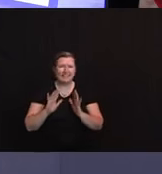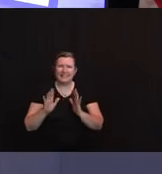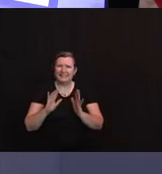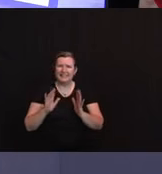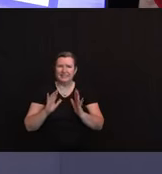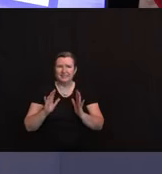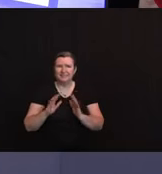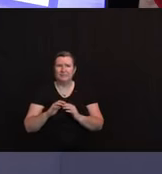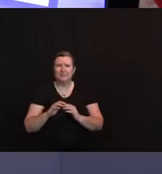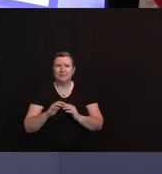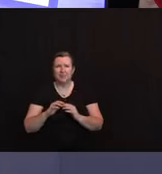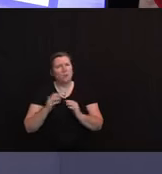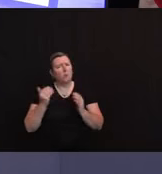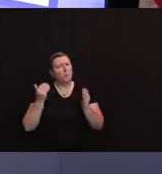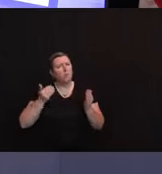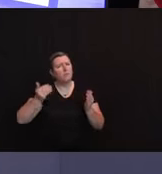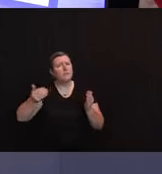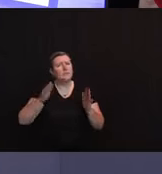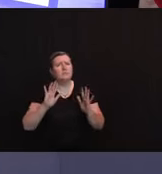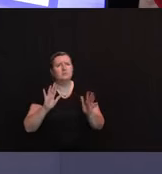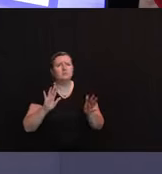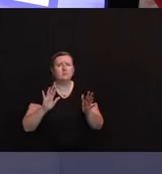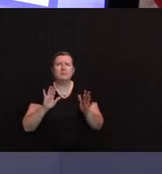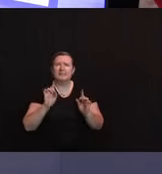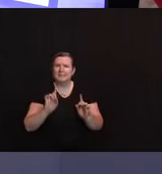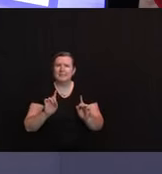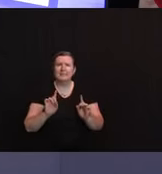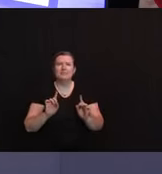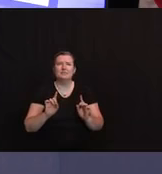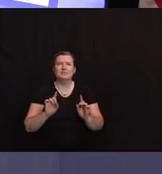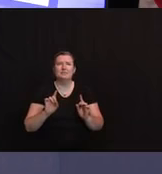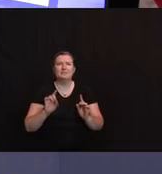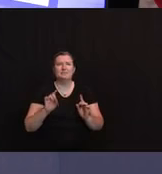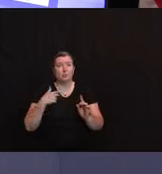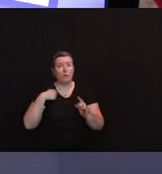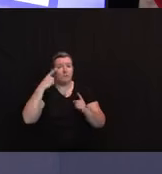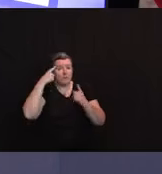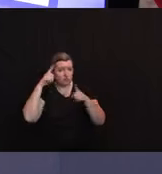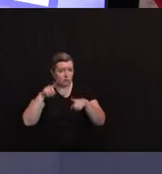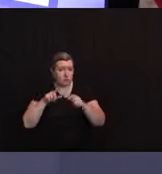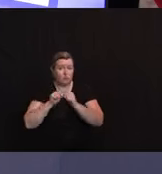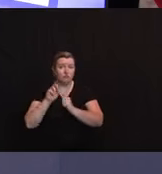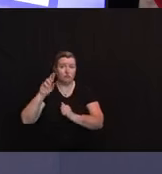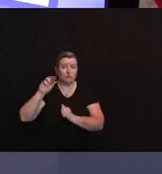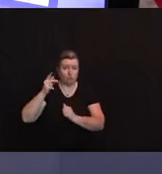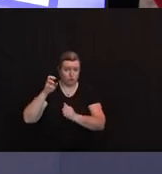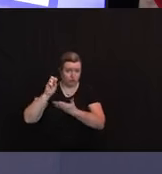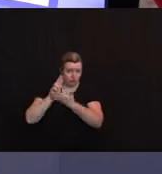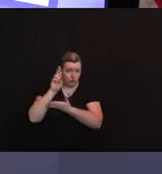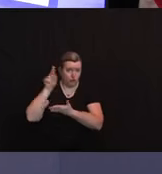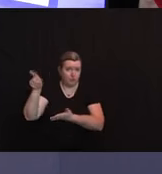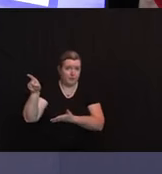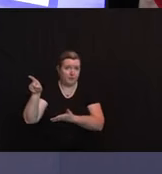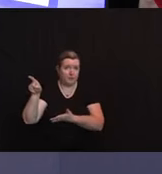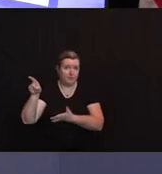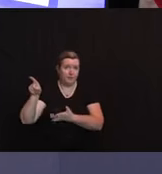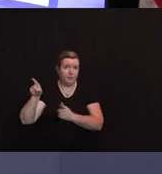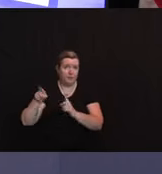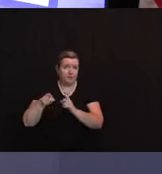pretty frequently. We do have an agreement with them that the first 30,000 tests go to